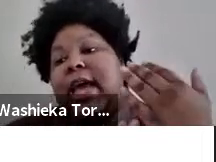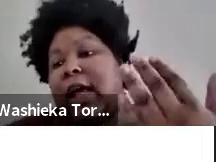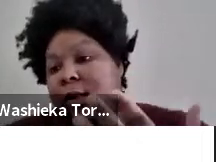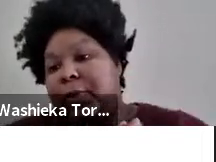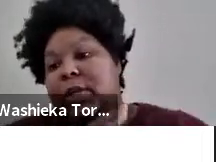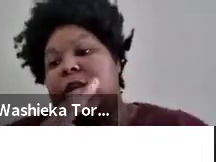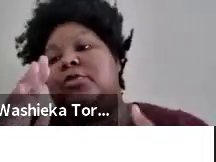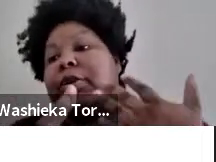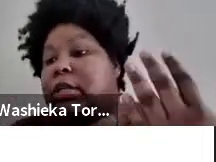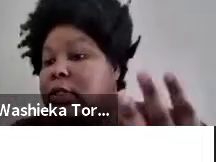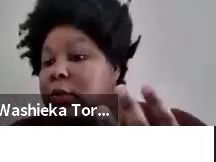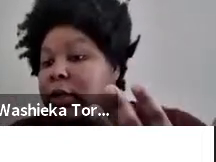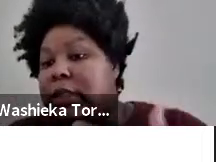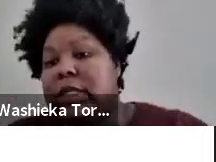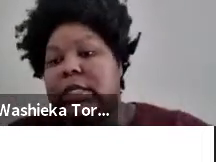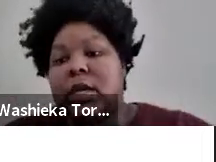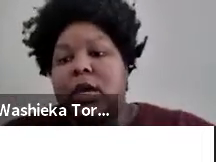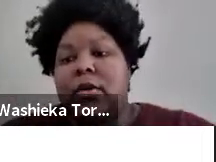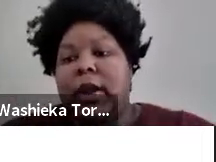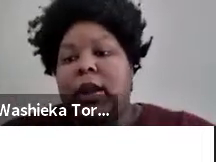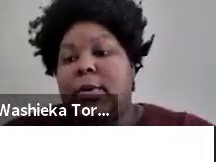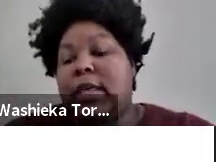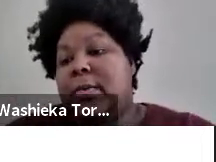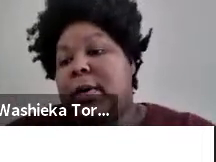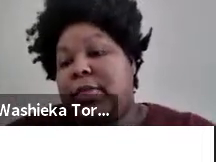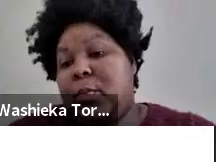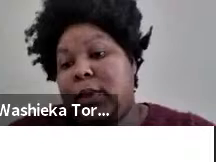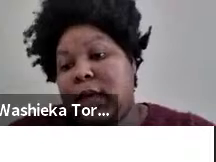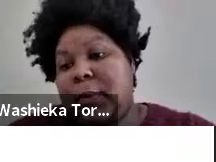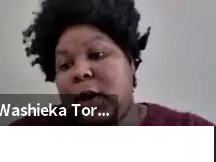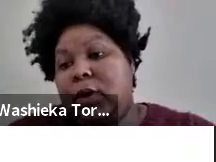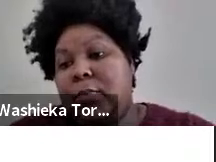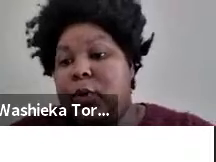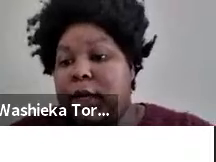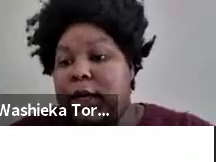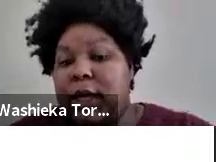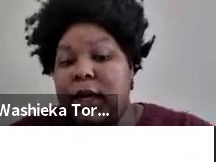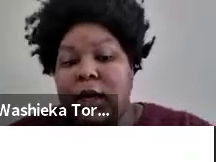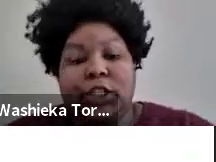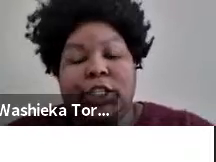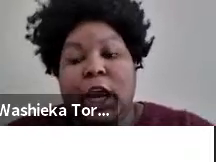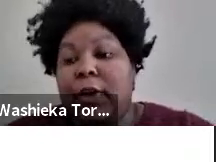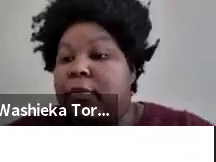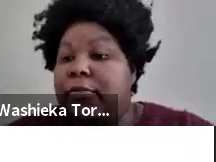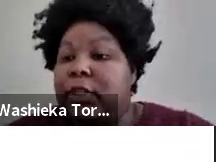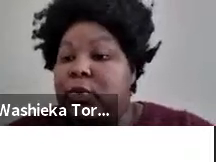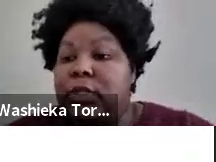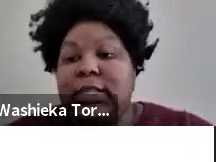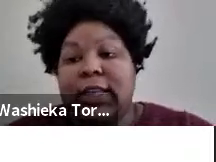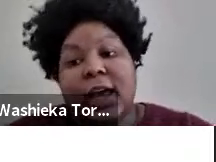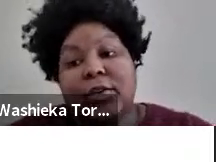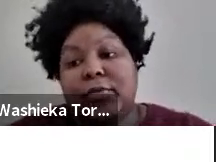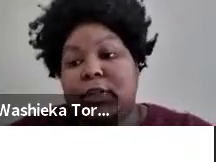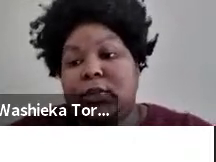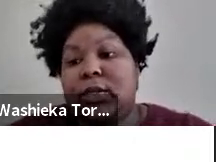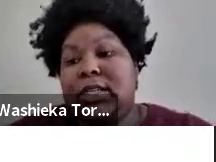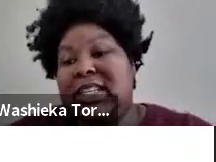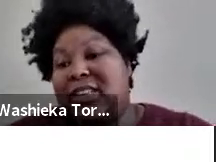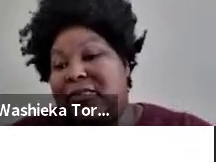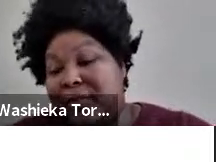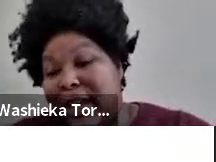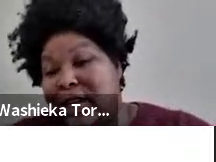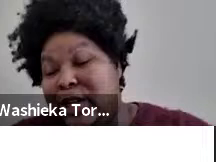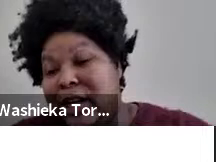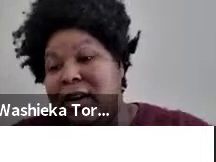and needing help and needing resources, right? Are we thinking about them when we think about community, sharing of resources, gathering of